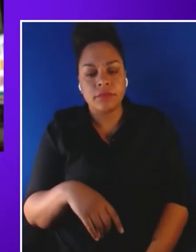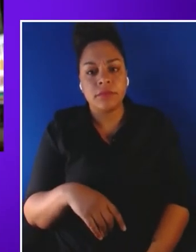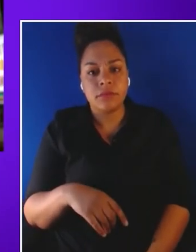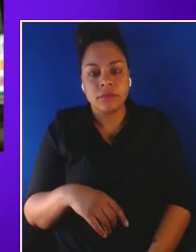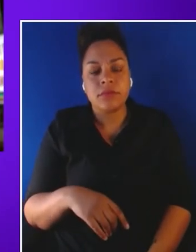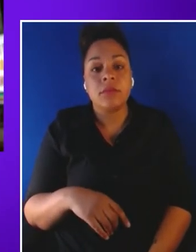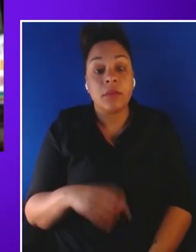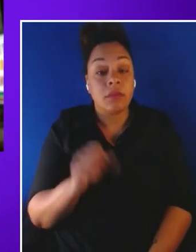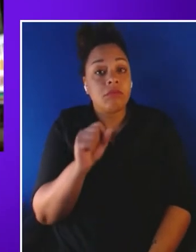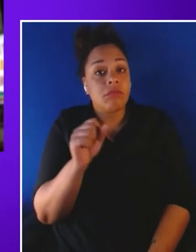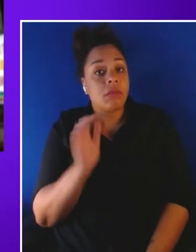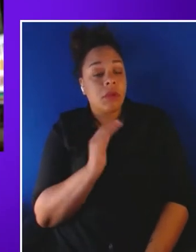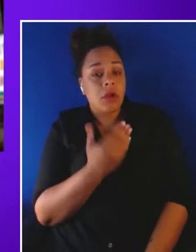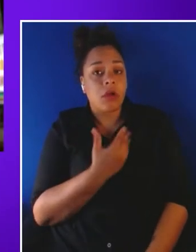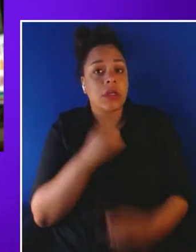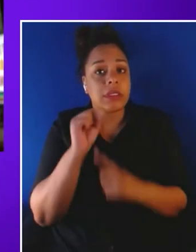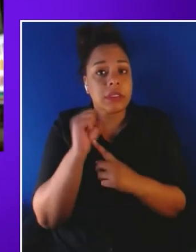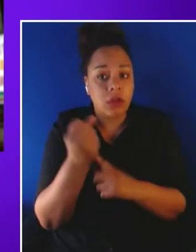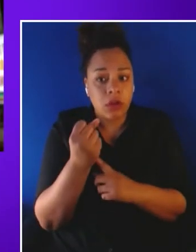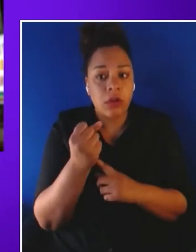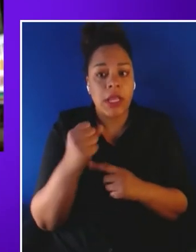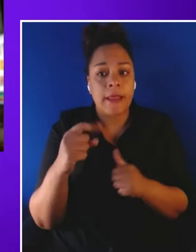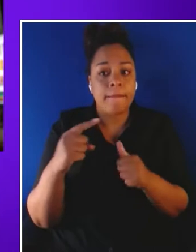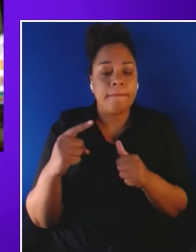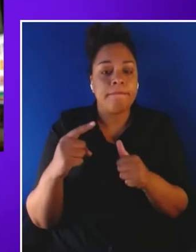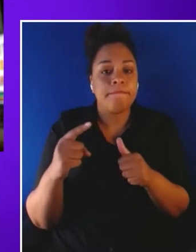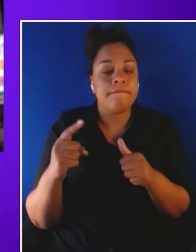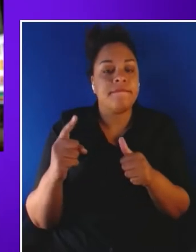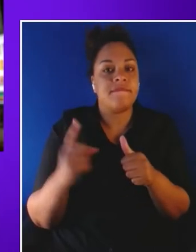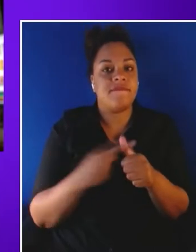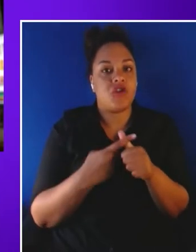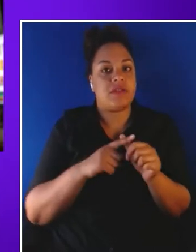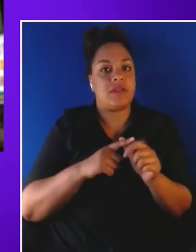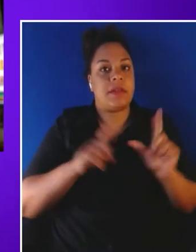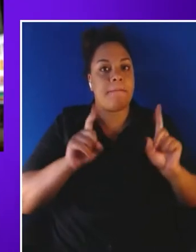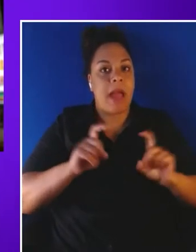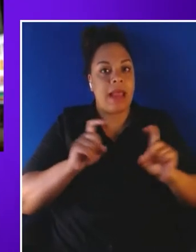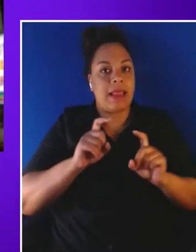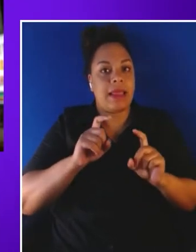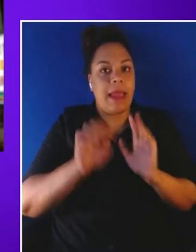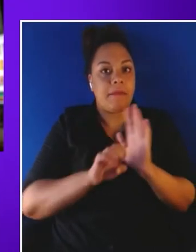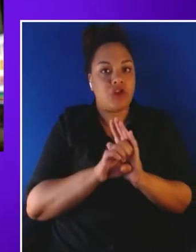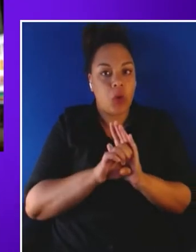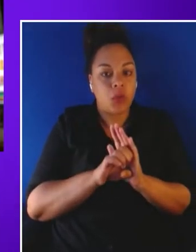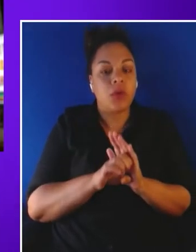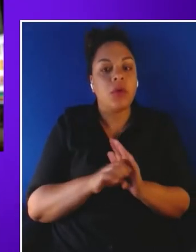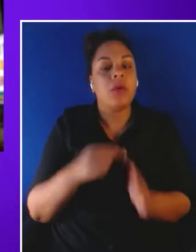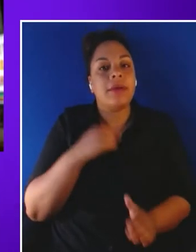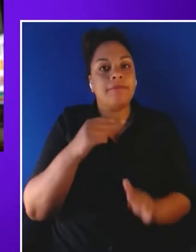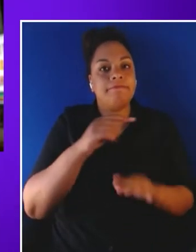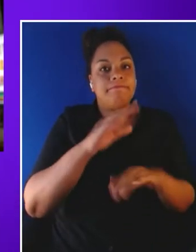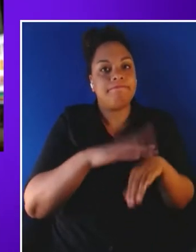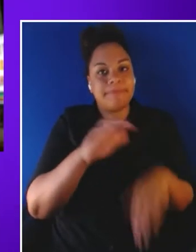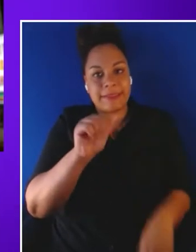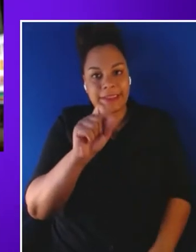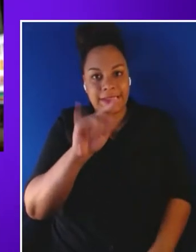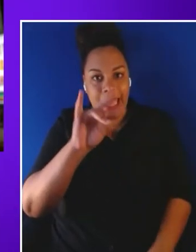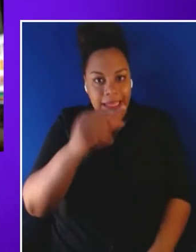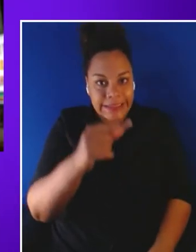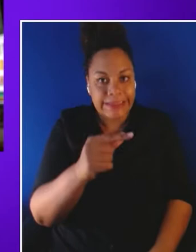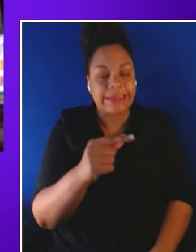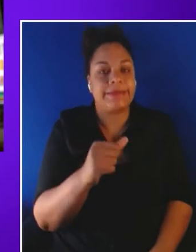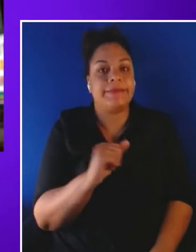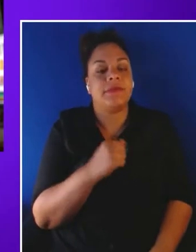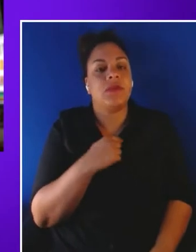in our scenario, at the first pilot episode, we did a casting and we tried to find